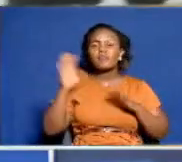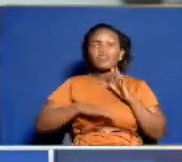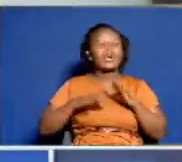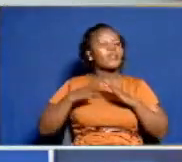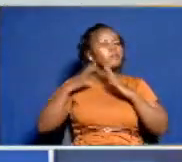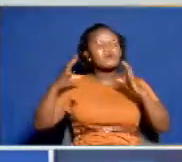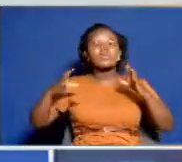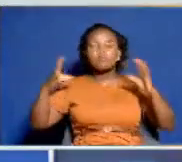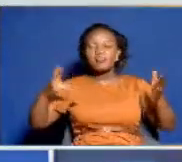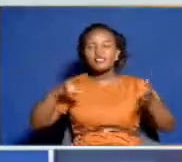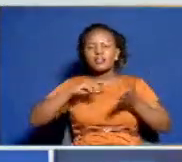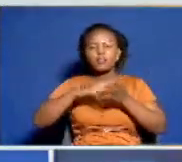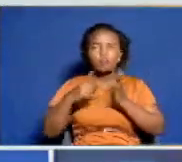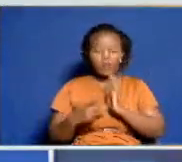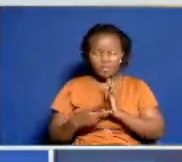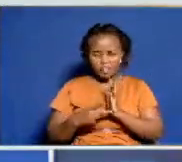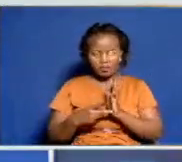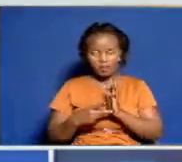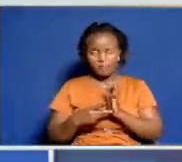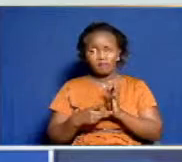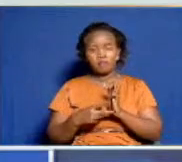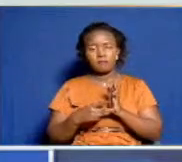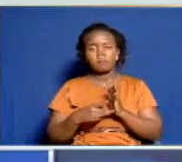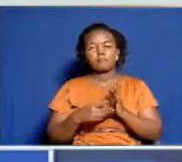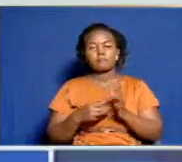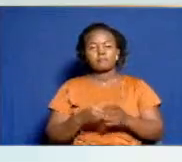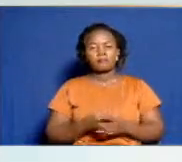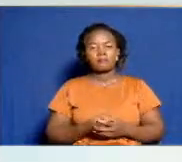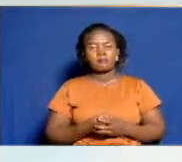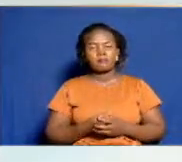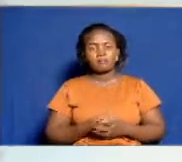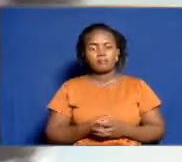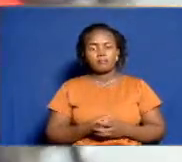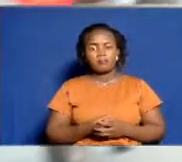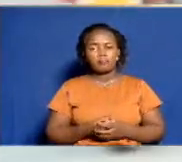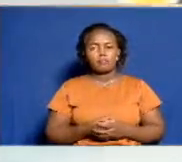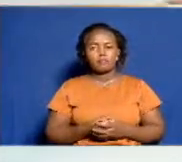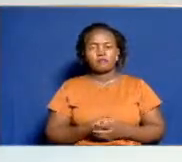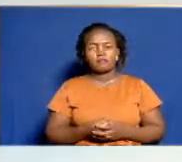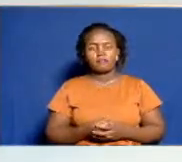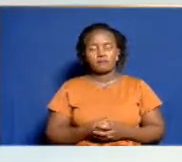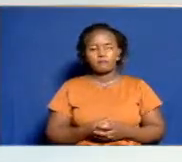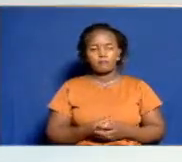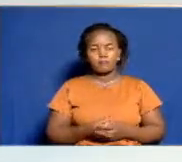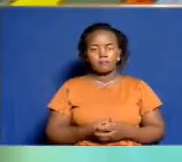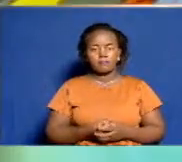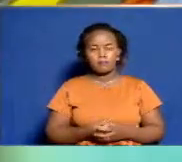projects. Alan Aoko reporting for Channel One Business in Nairobi.